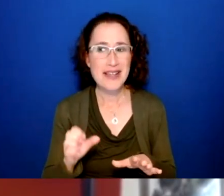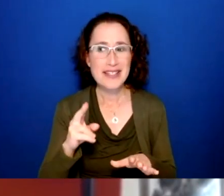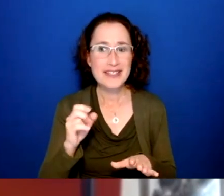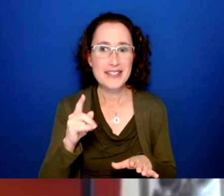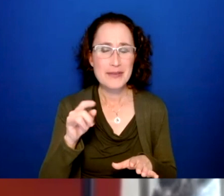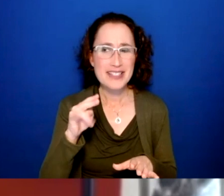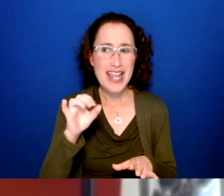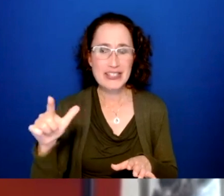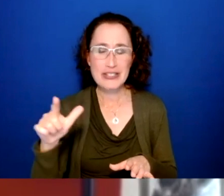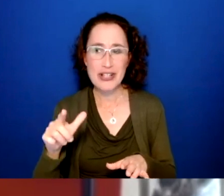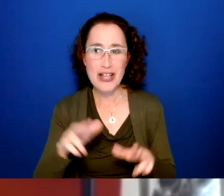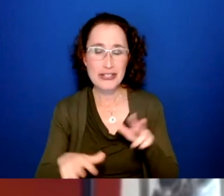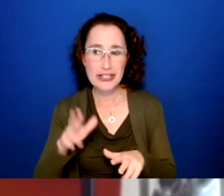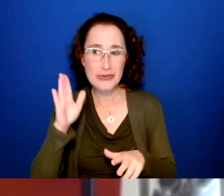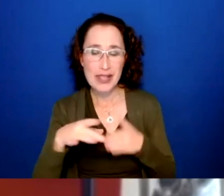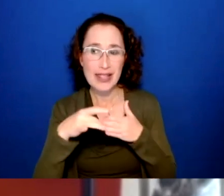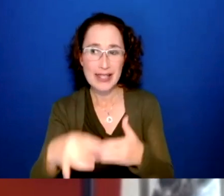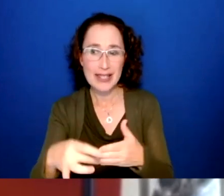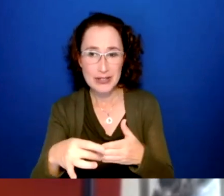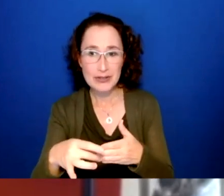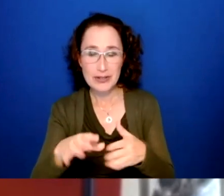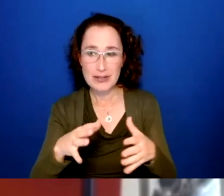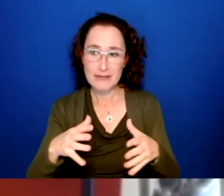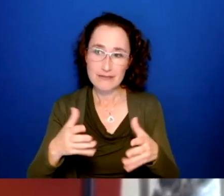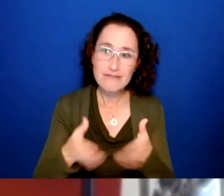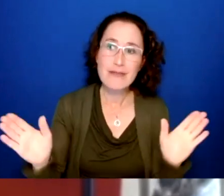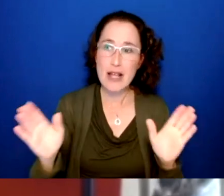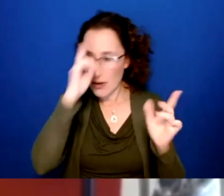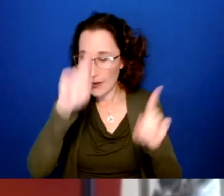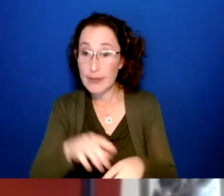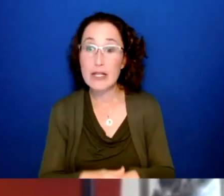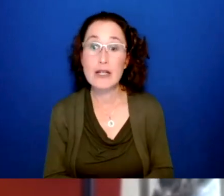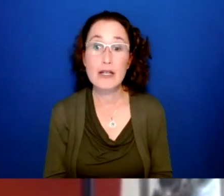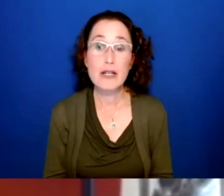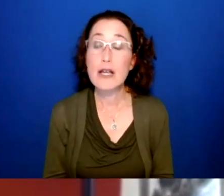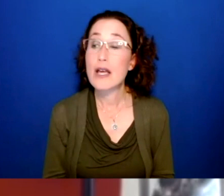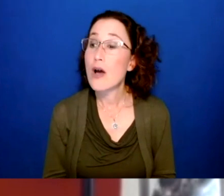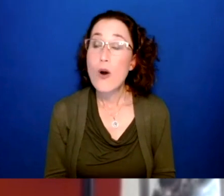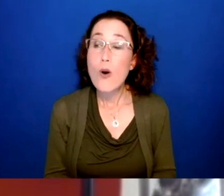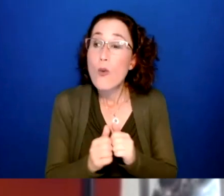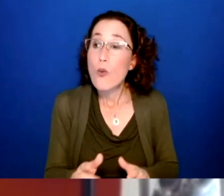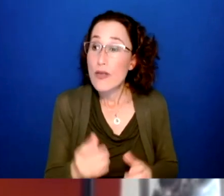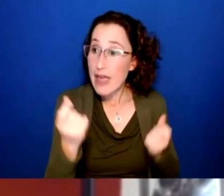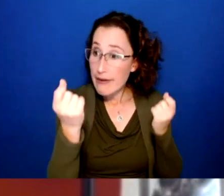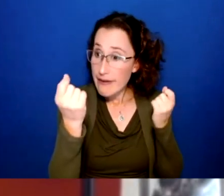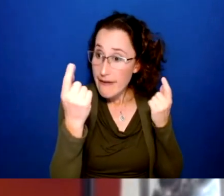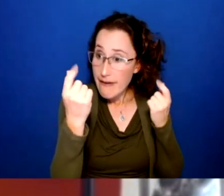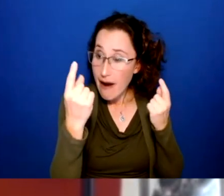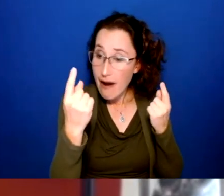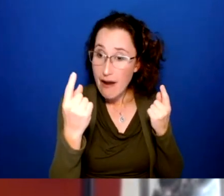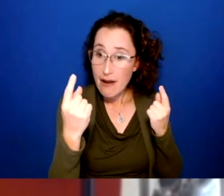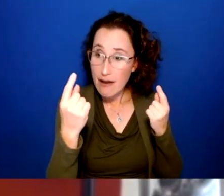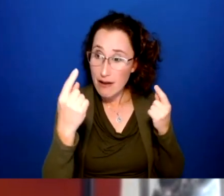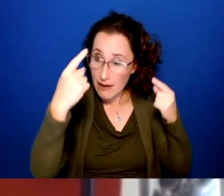And the reason that's important is, as the scientist at NYU explained to me, without cognitive empathy, a person who sees the dress one